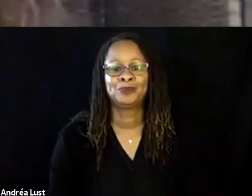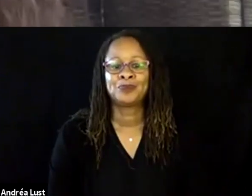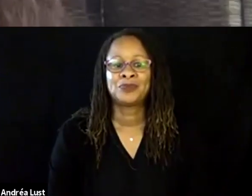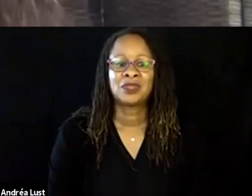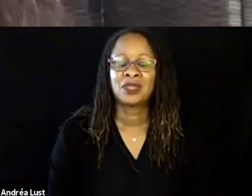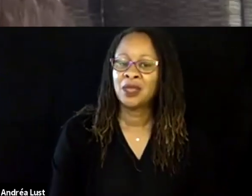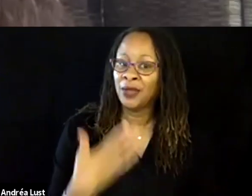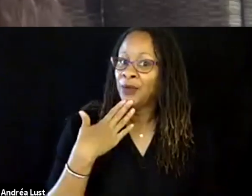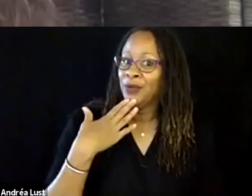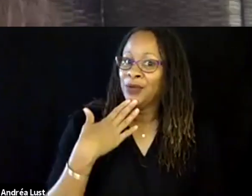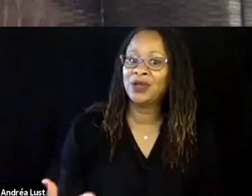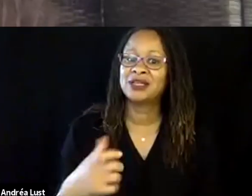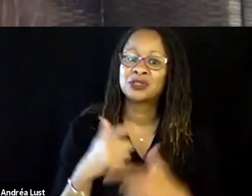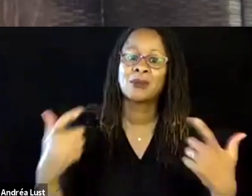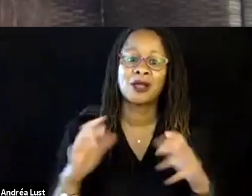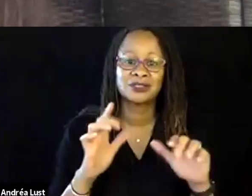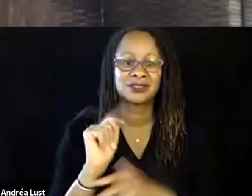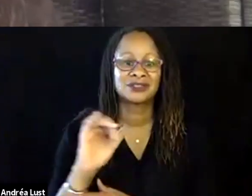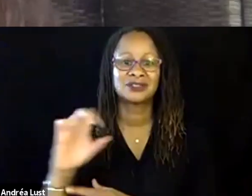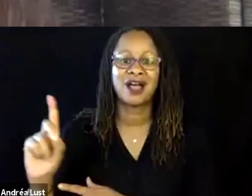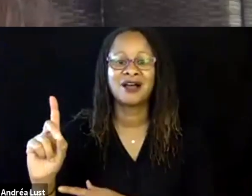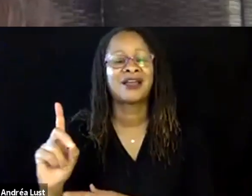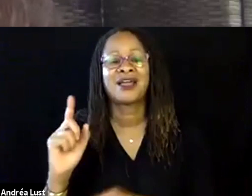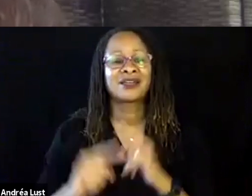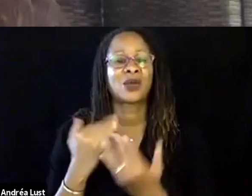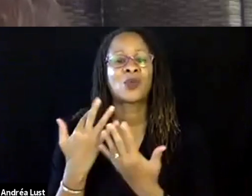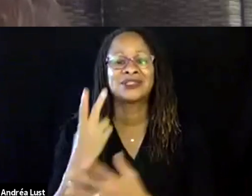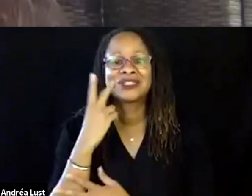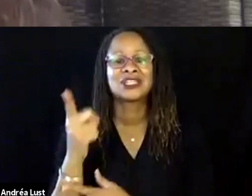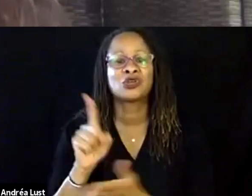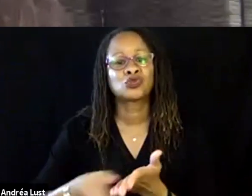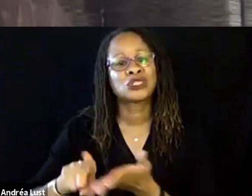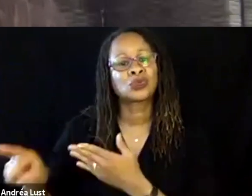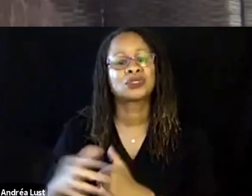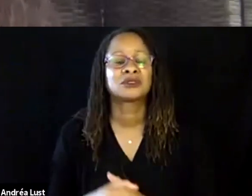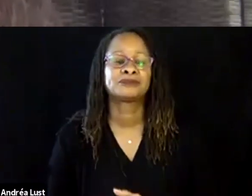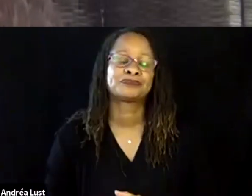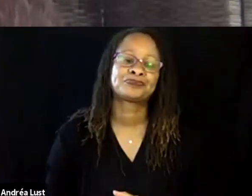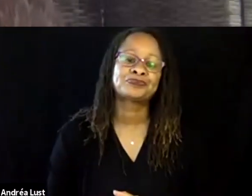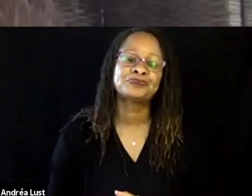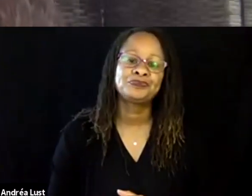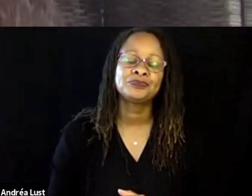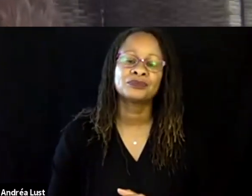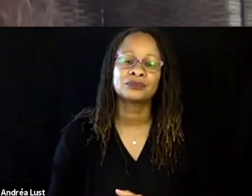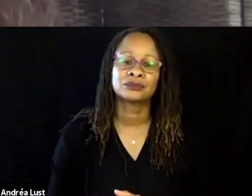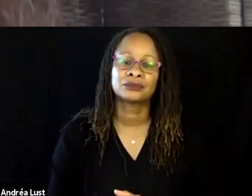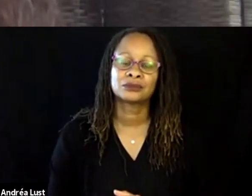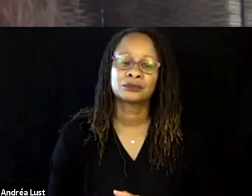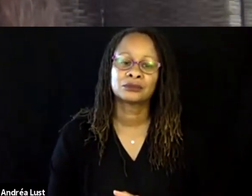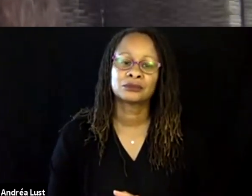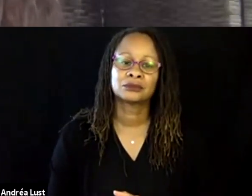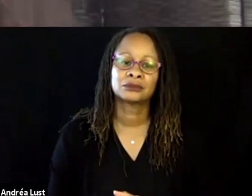Thank you so much, Todd, and we can't wait to see those resources as well. So I'm doing